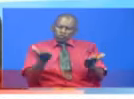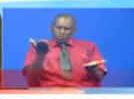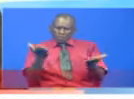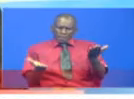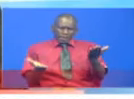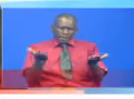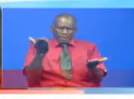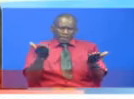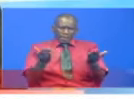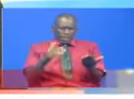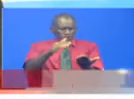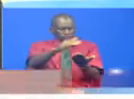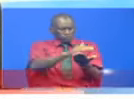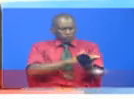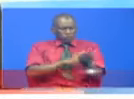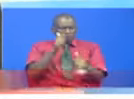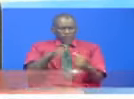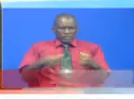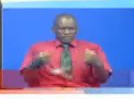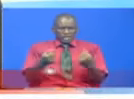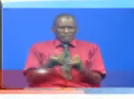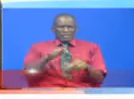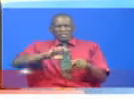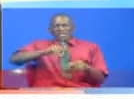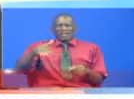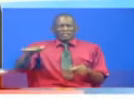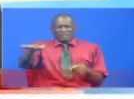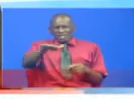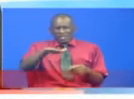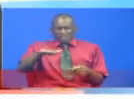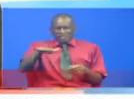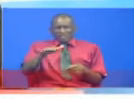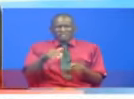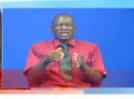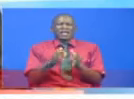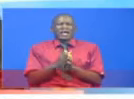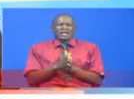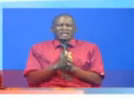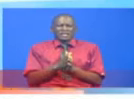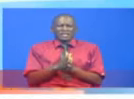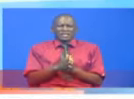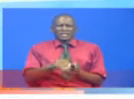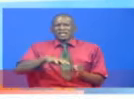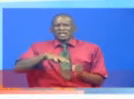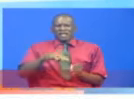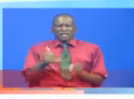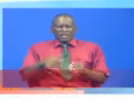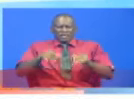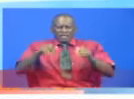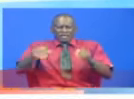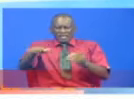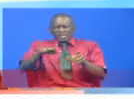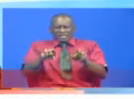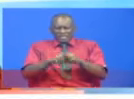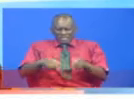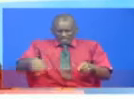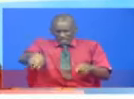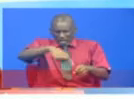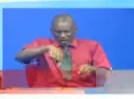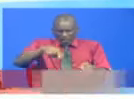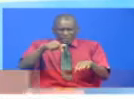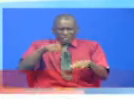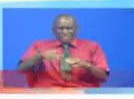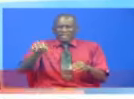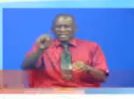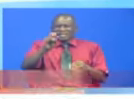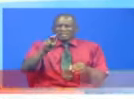comparing it with what's happening in other places and other like places like ours in other countries within